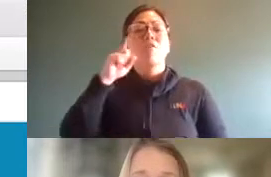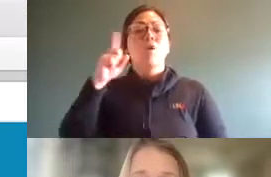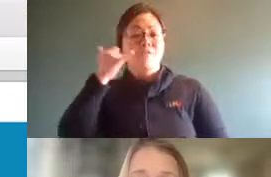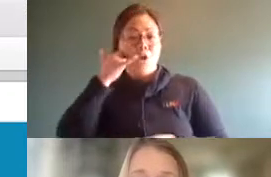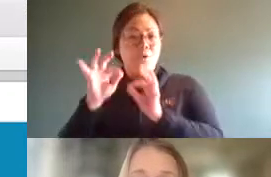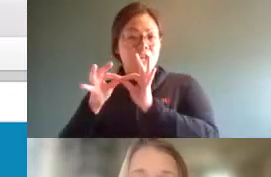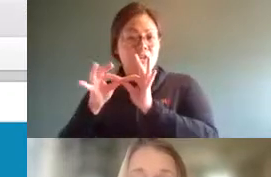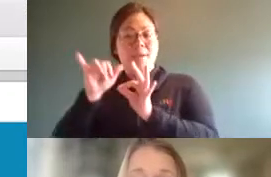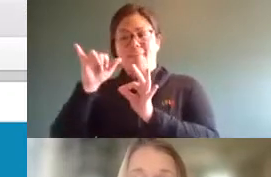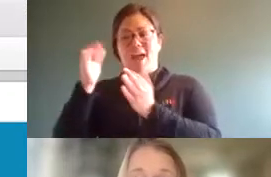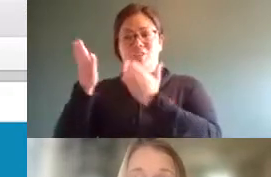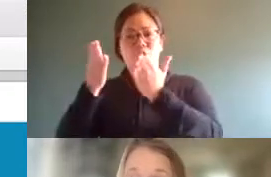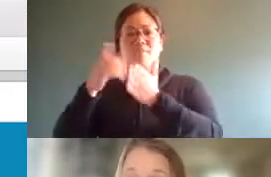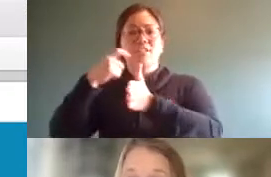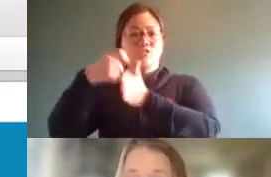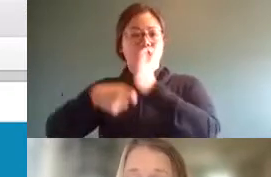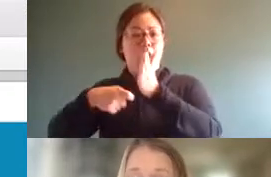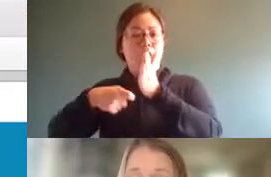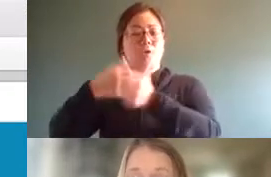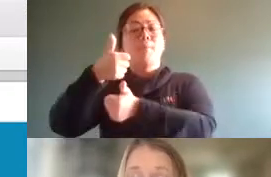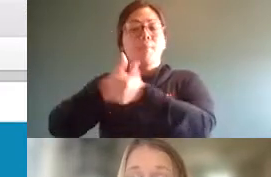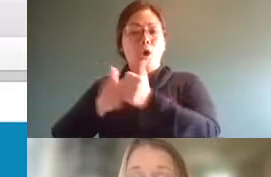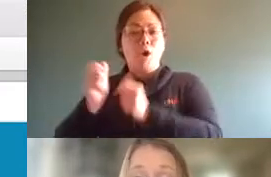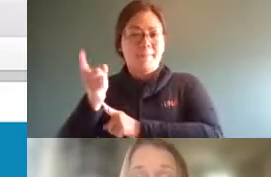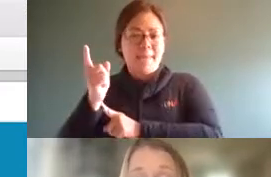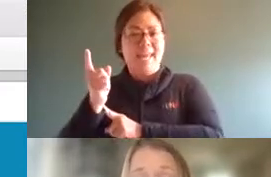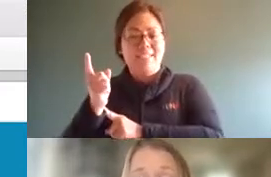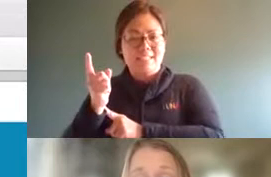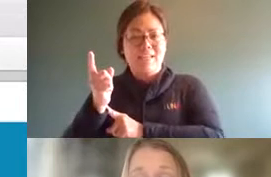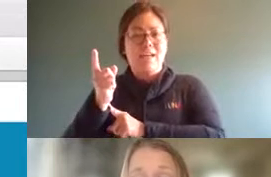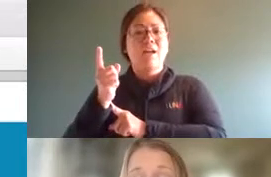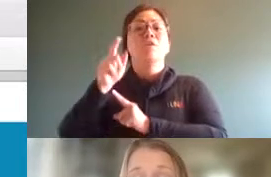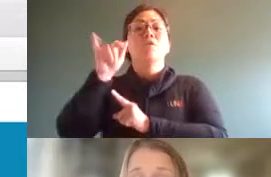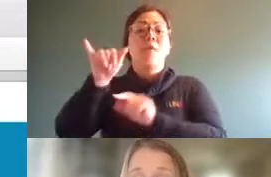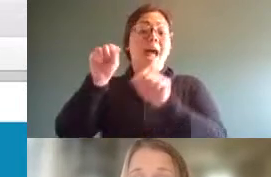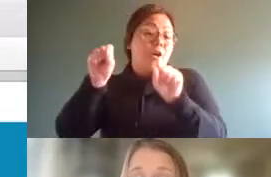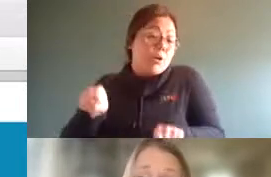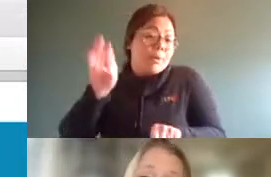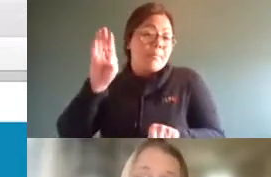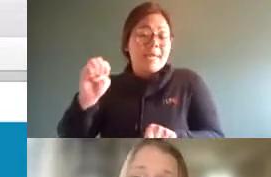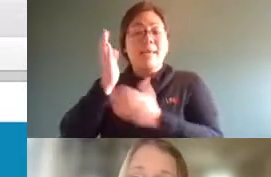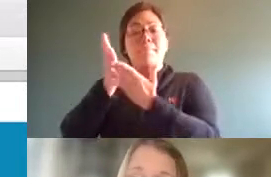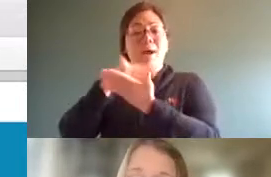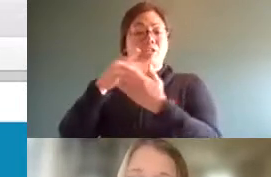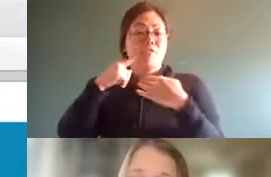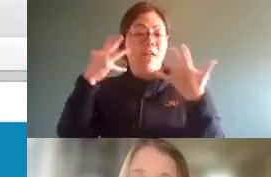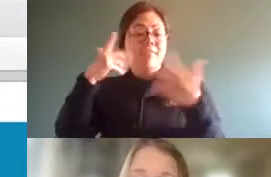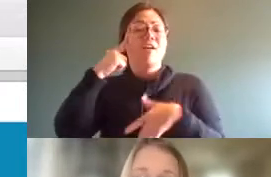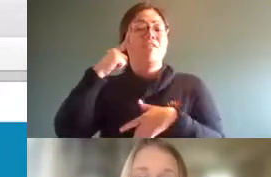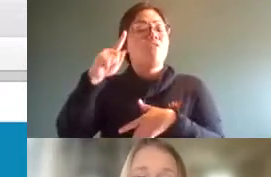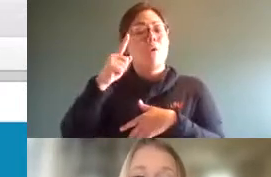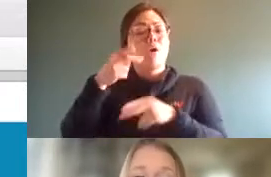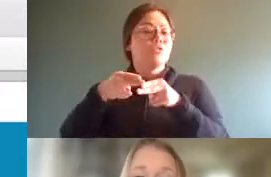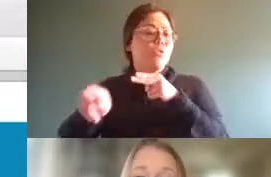that service is charged by the minute. So that can be very budget friendly for, especially for very short